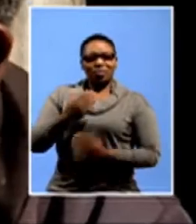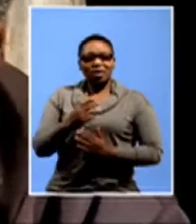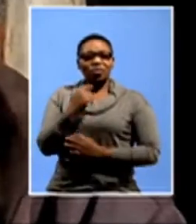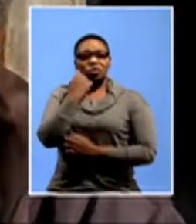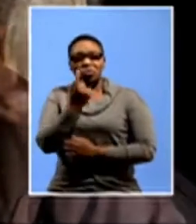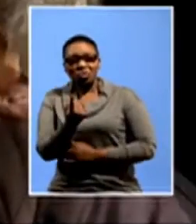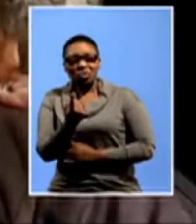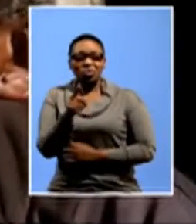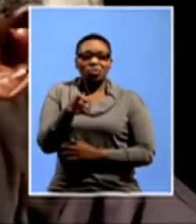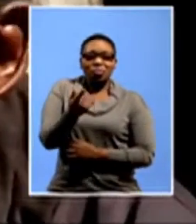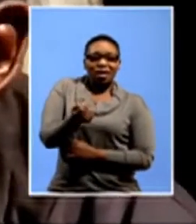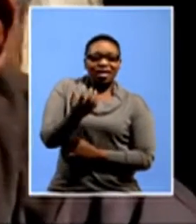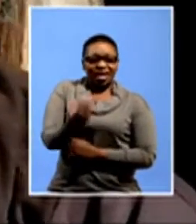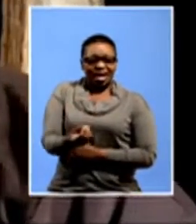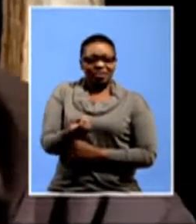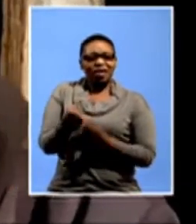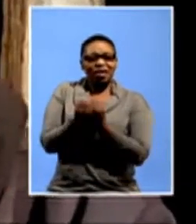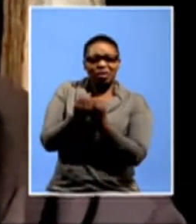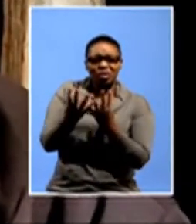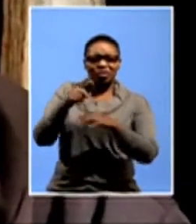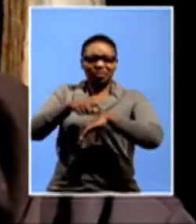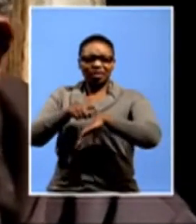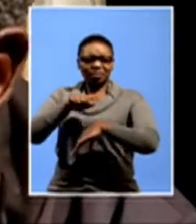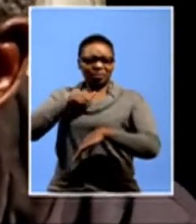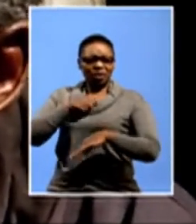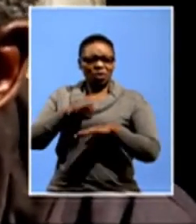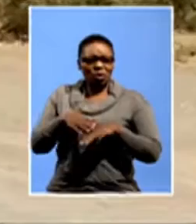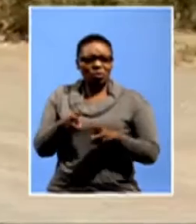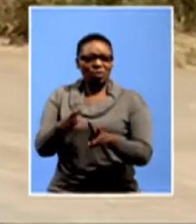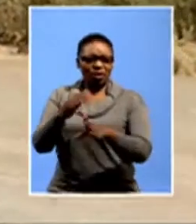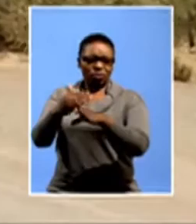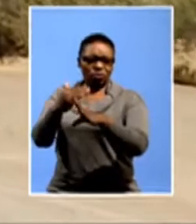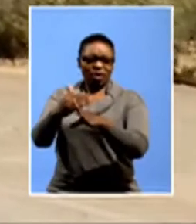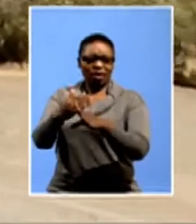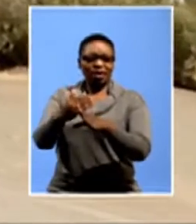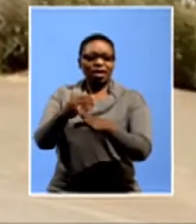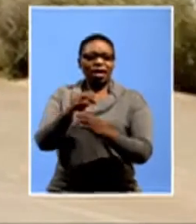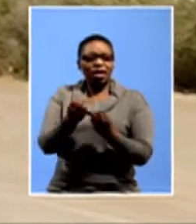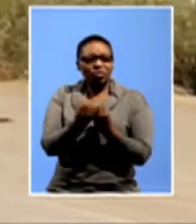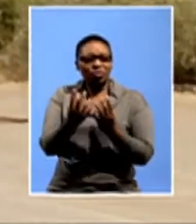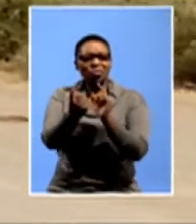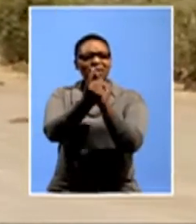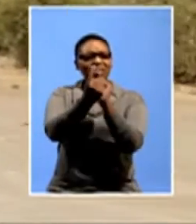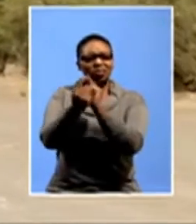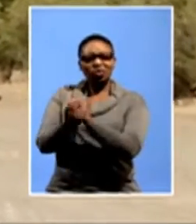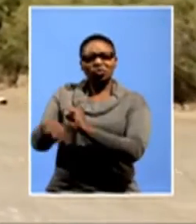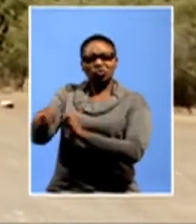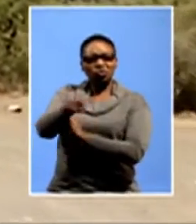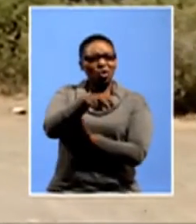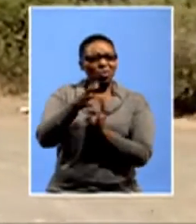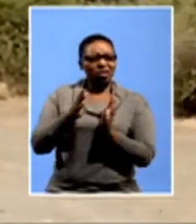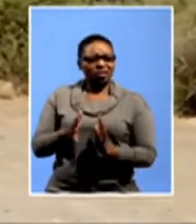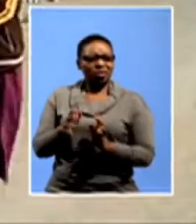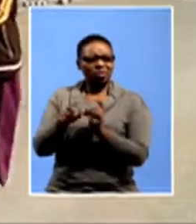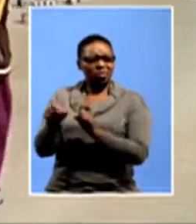maakt, je moet trots wees. Maak je misschien morgen geldje. Bij keren, als ons misschien op pad werk toe, dan